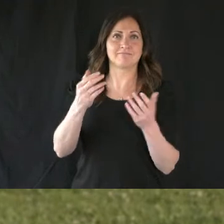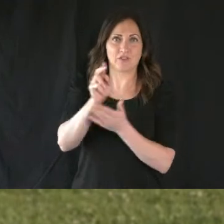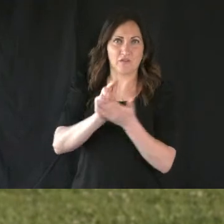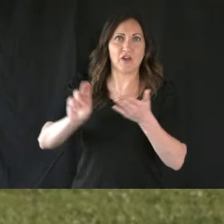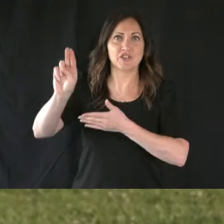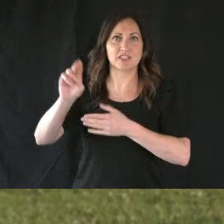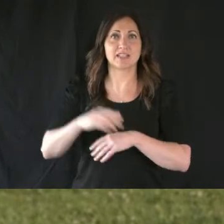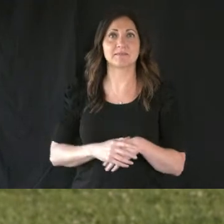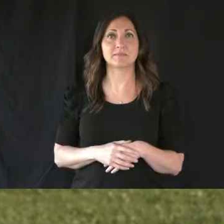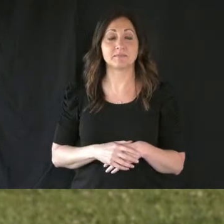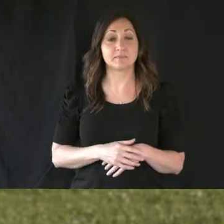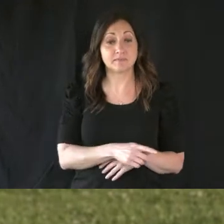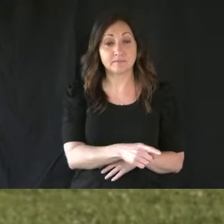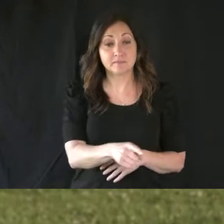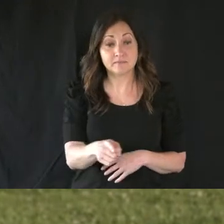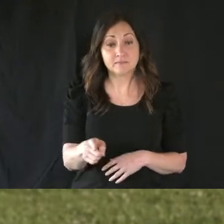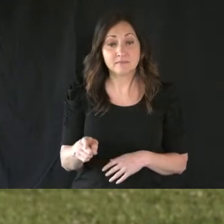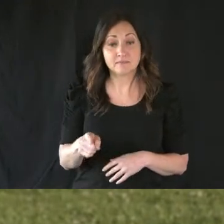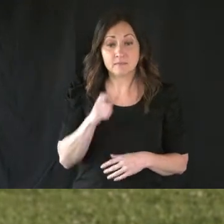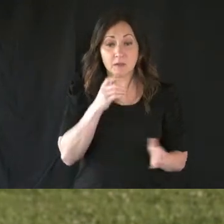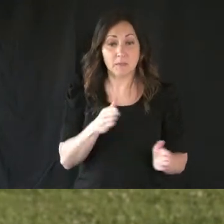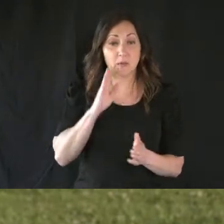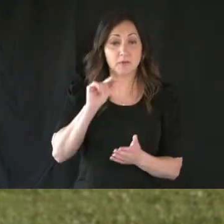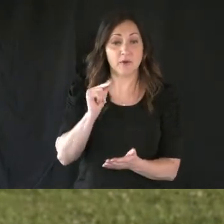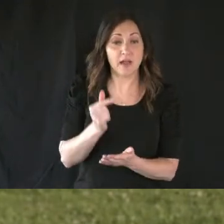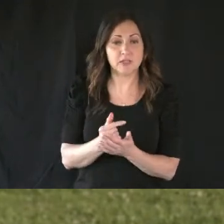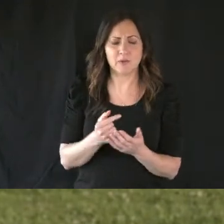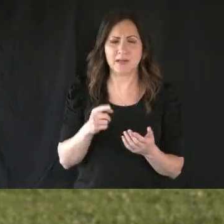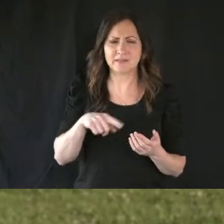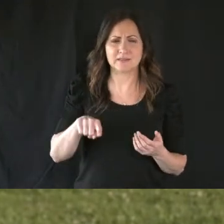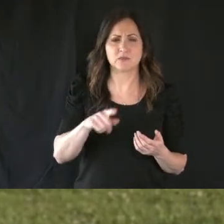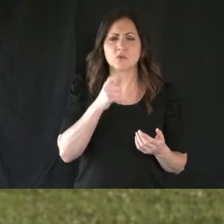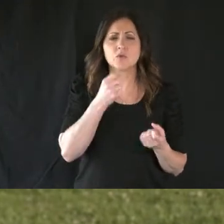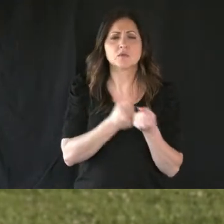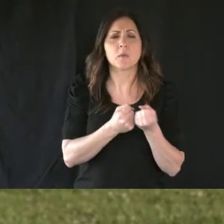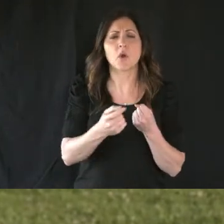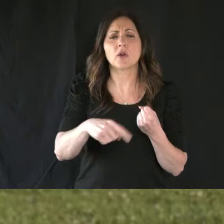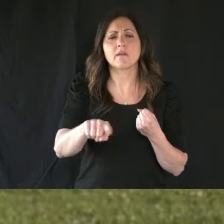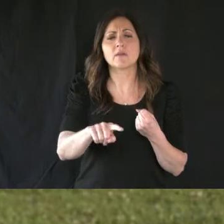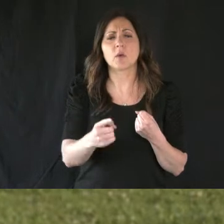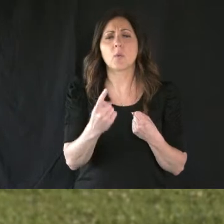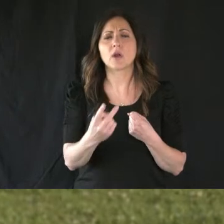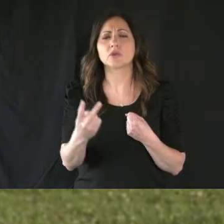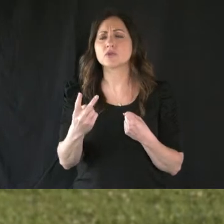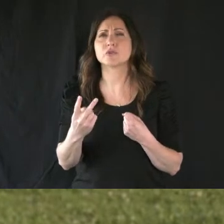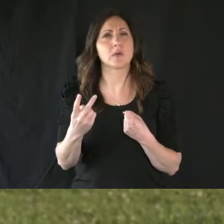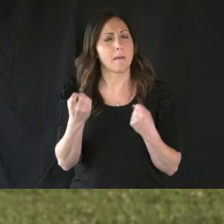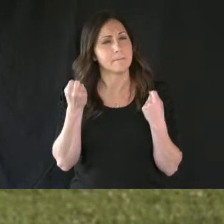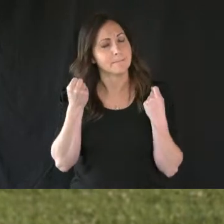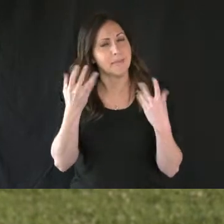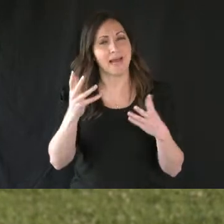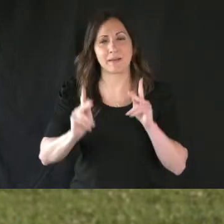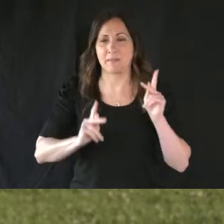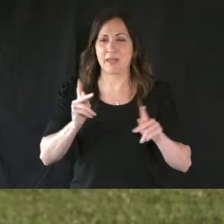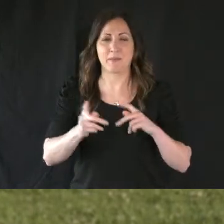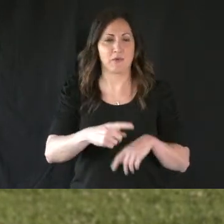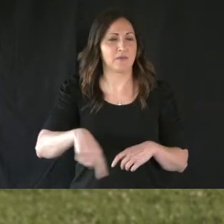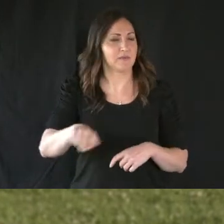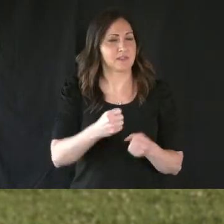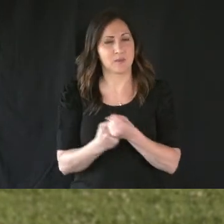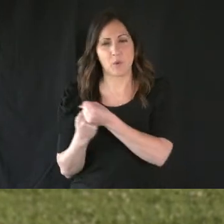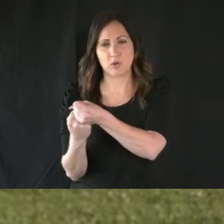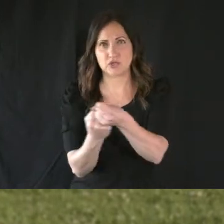Candidates, many people have supported you throughout your life and your studies. I would